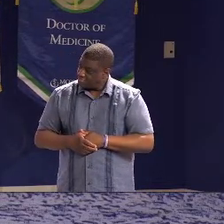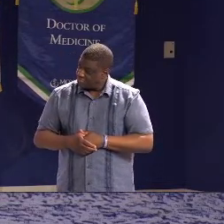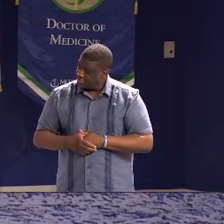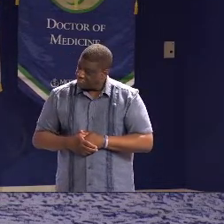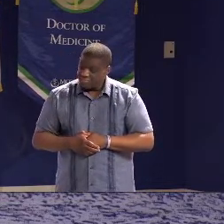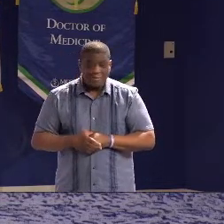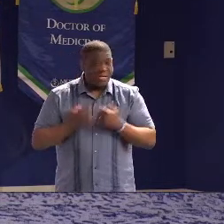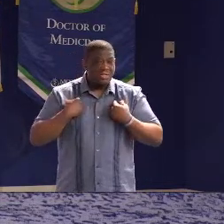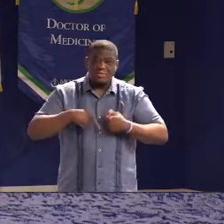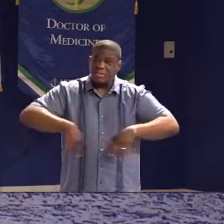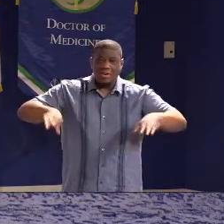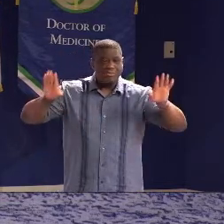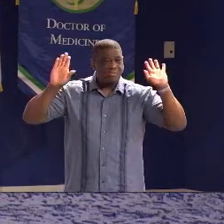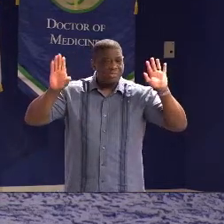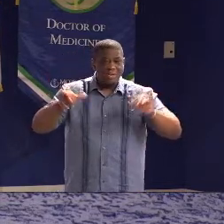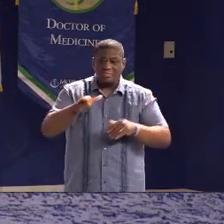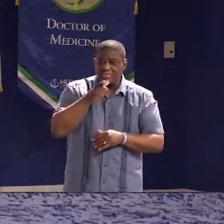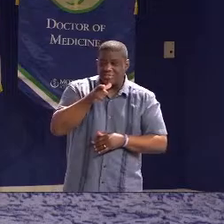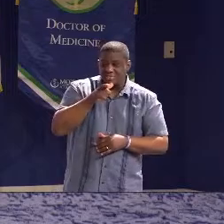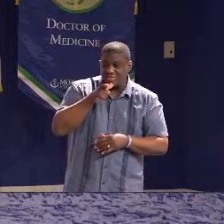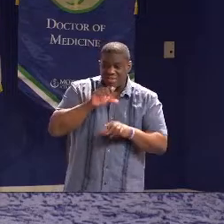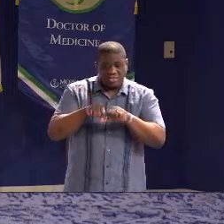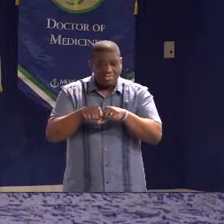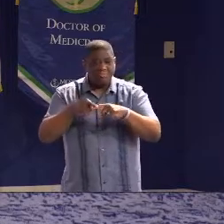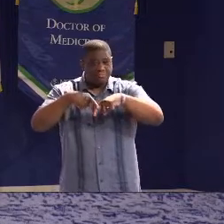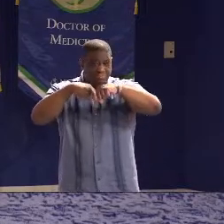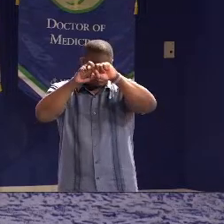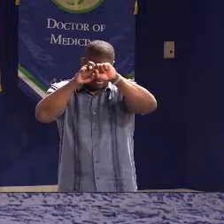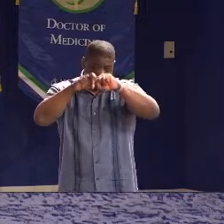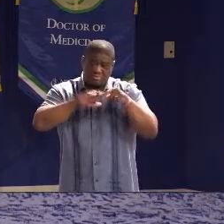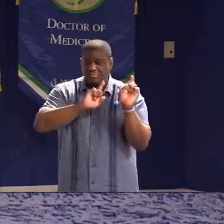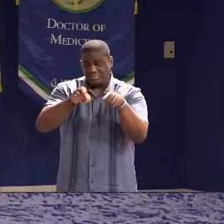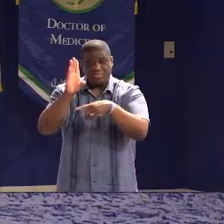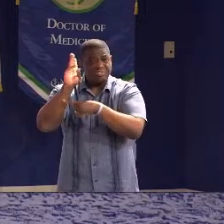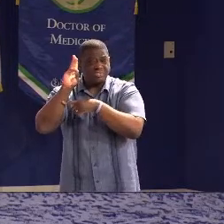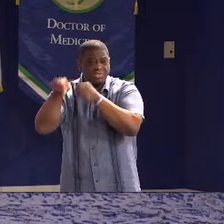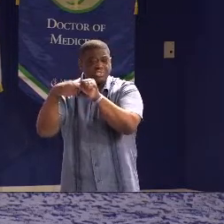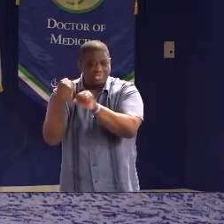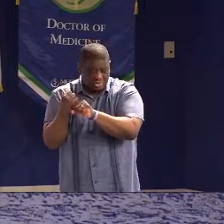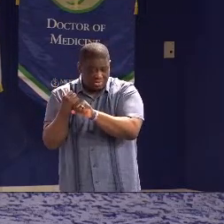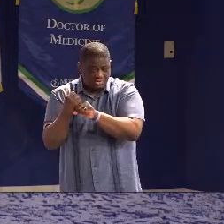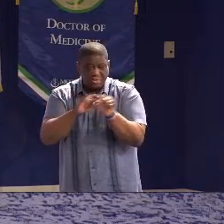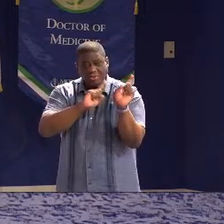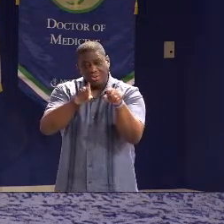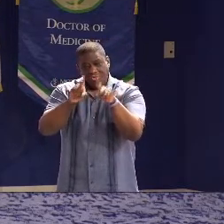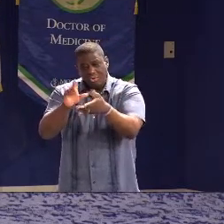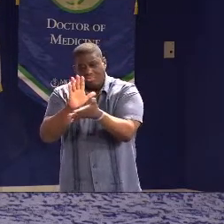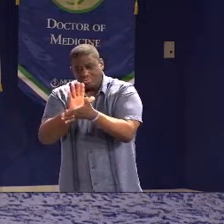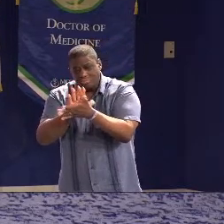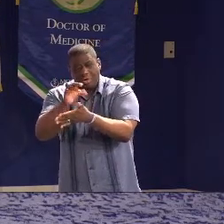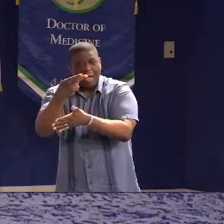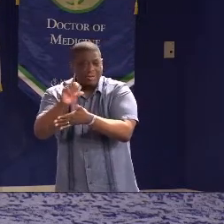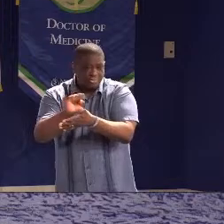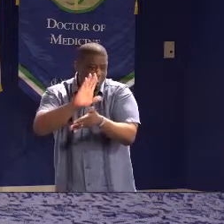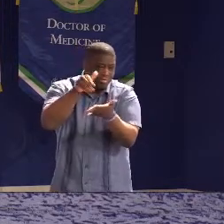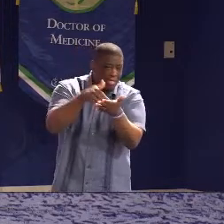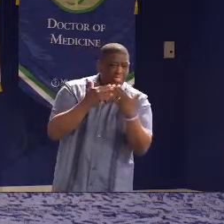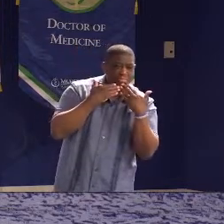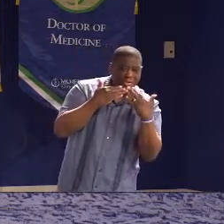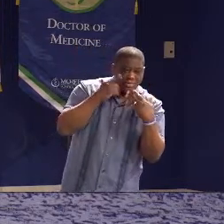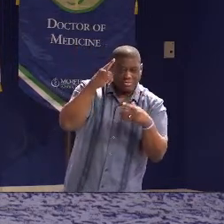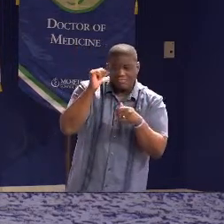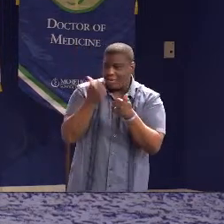sacrificed his lunch break for 6 years so that I could go to the advanced programs I went to in middle school and high school. So thank you so much for